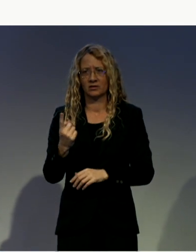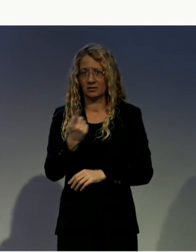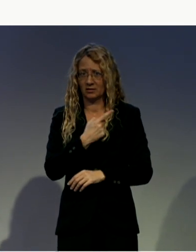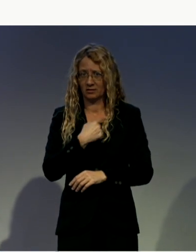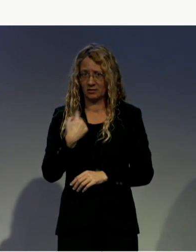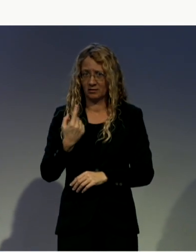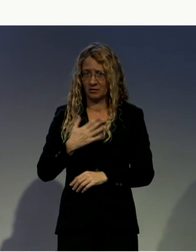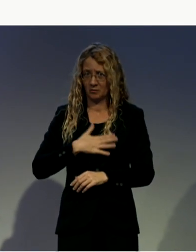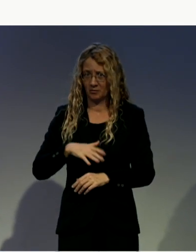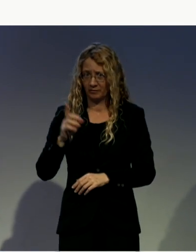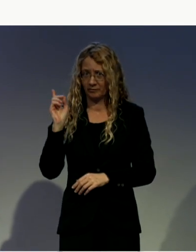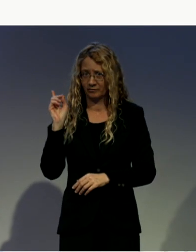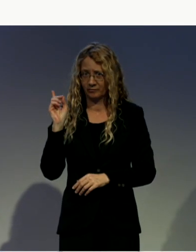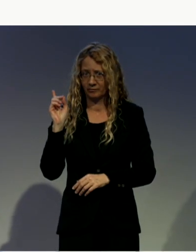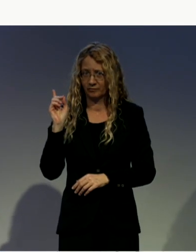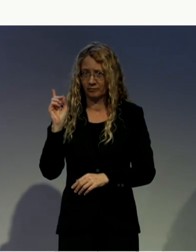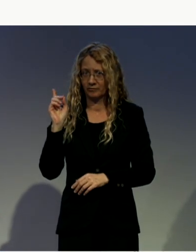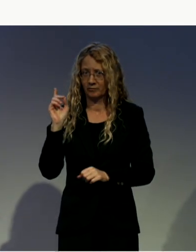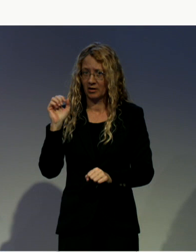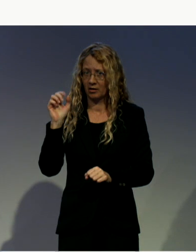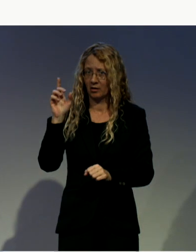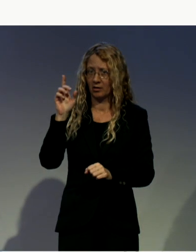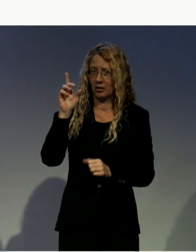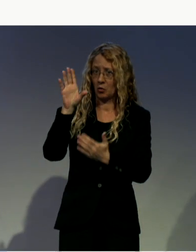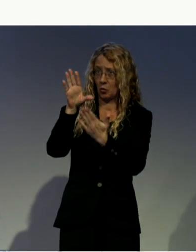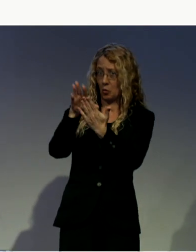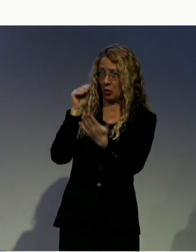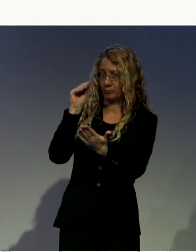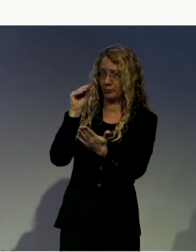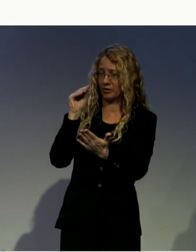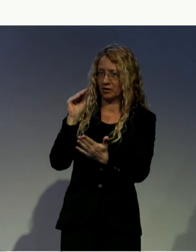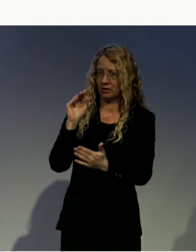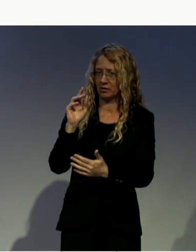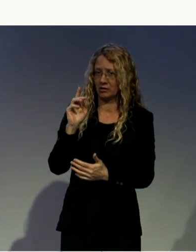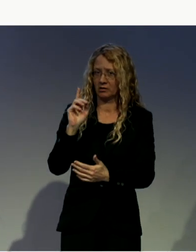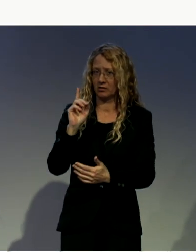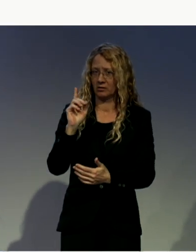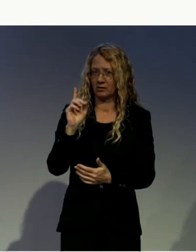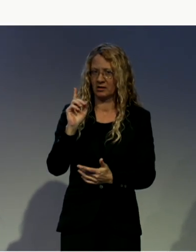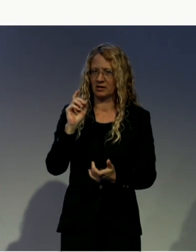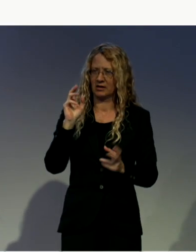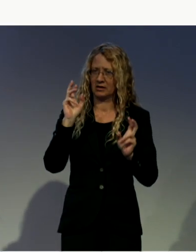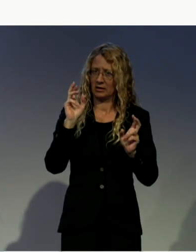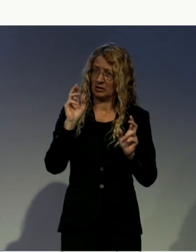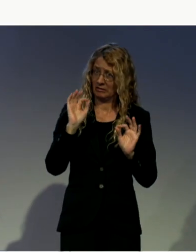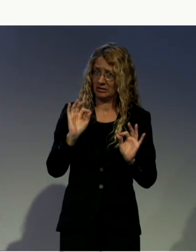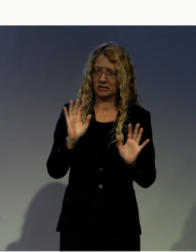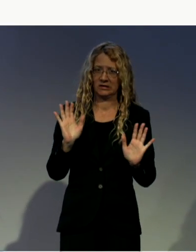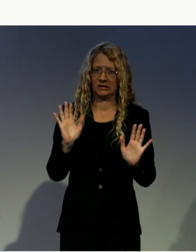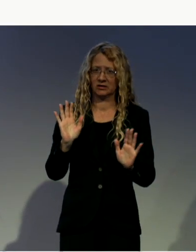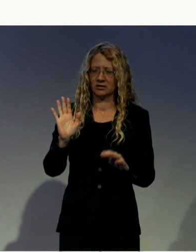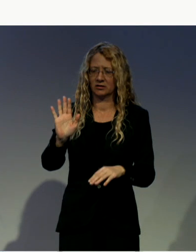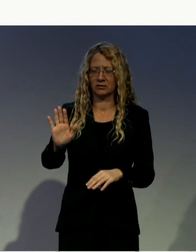behaviour because it's morally questionable. And actually, for me, that's a really